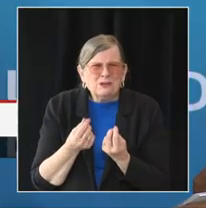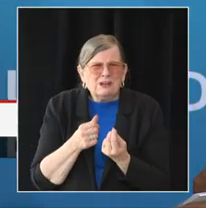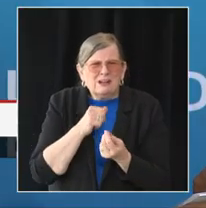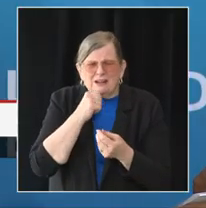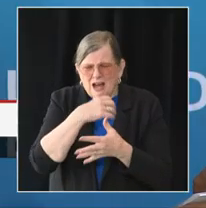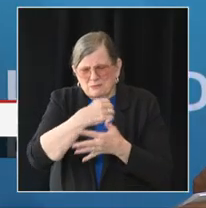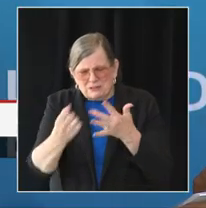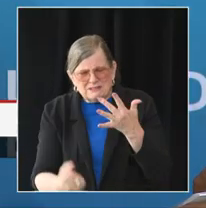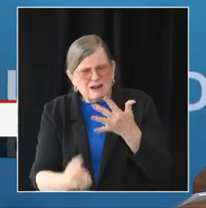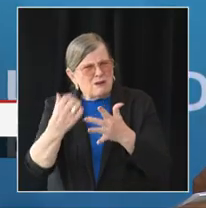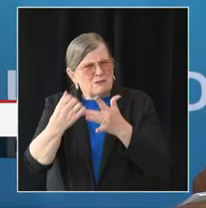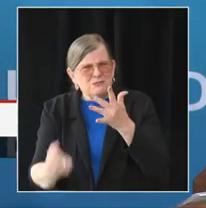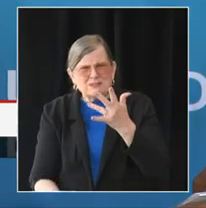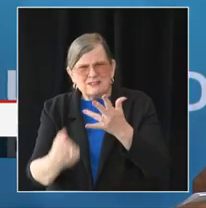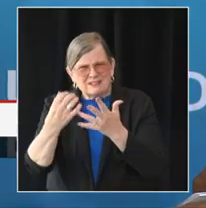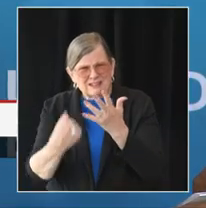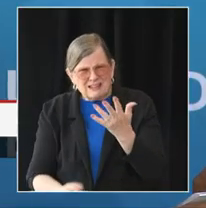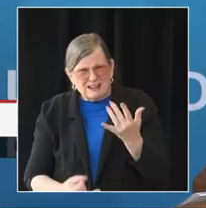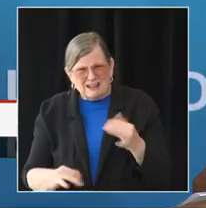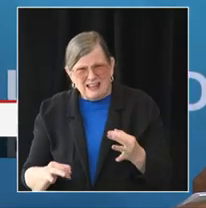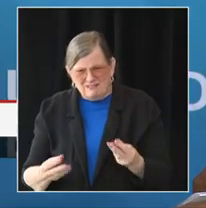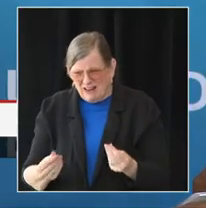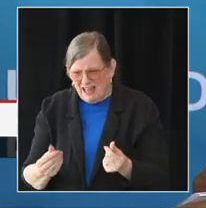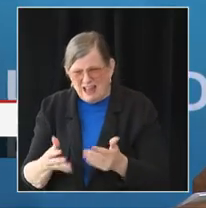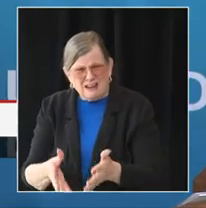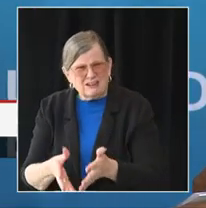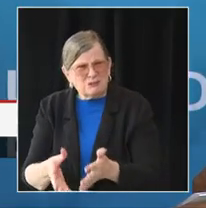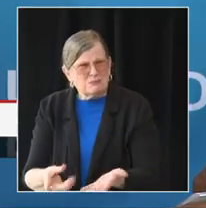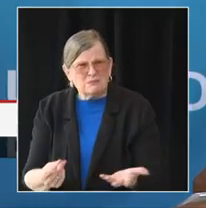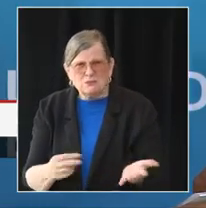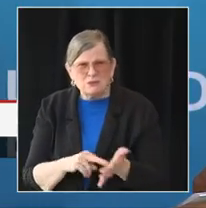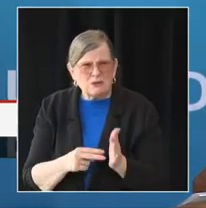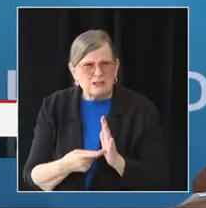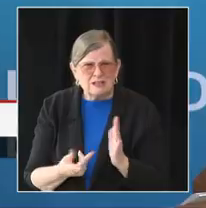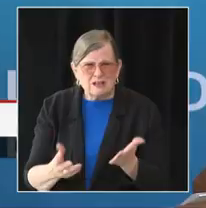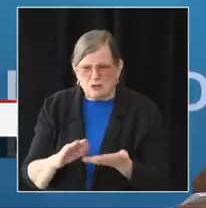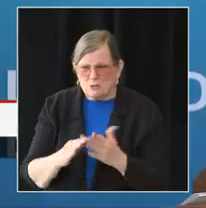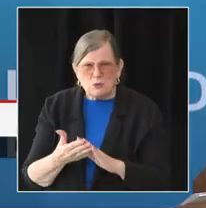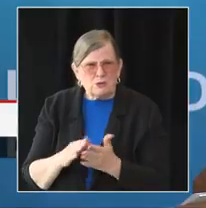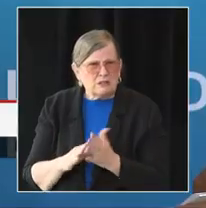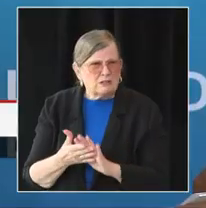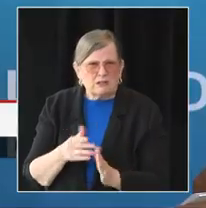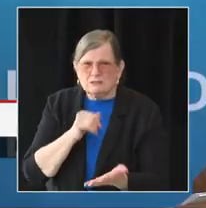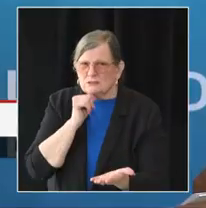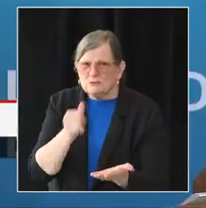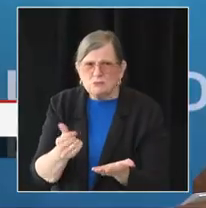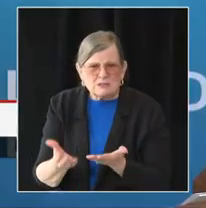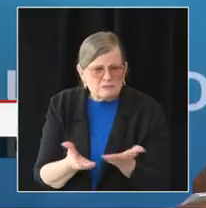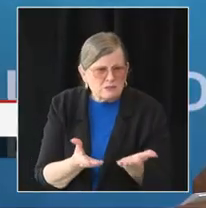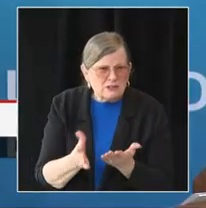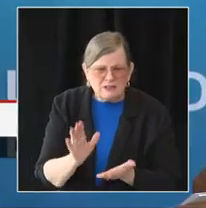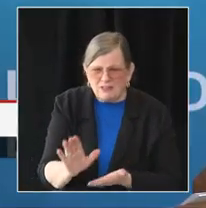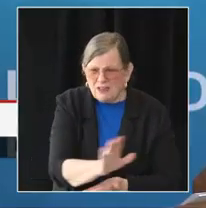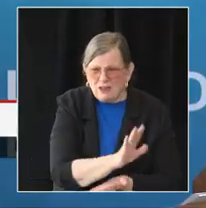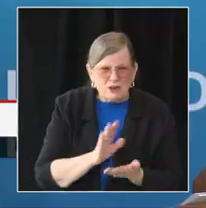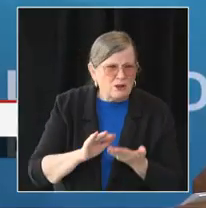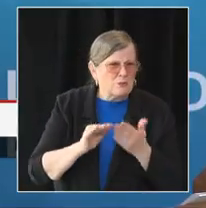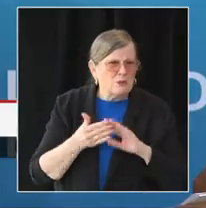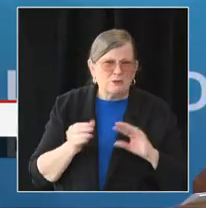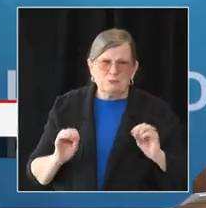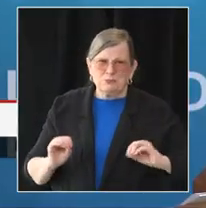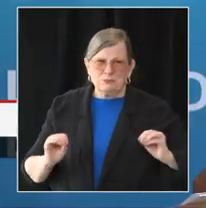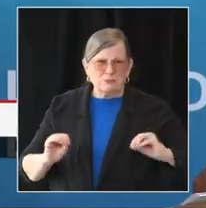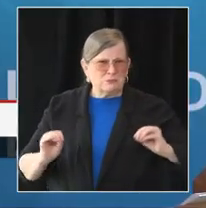vacant, it is not serving the existing community, and it's not allowing us to generate